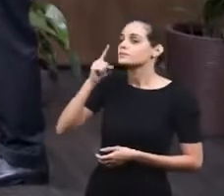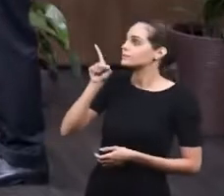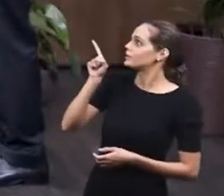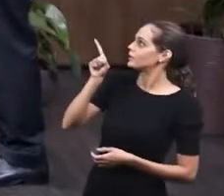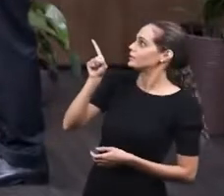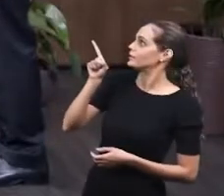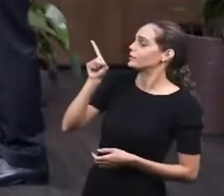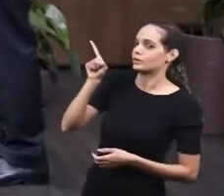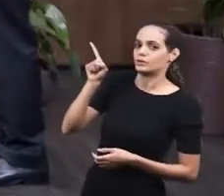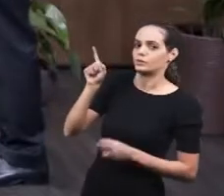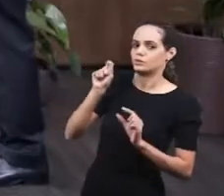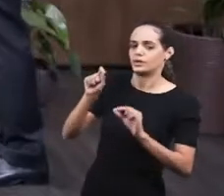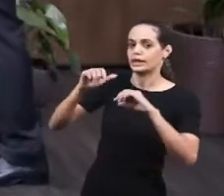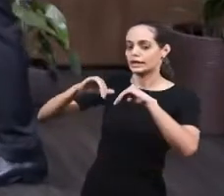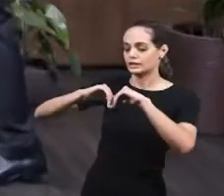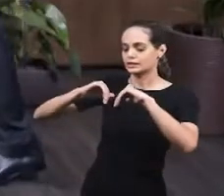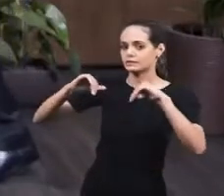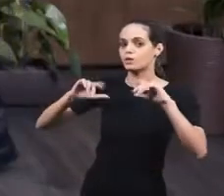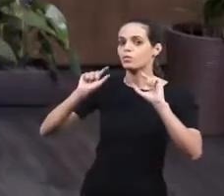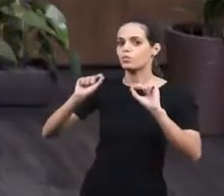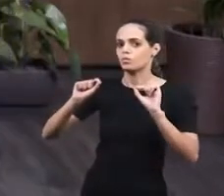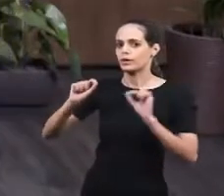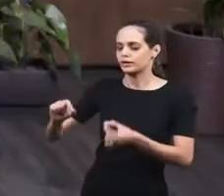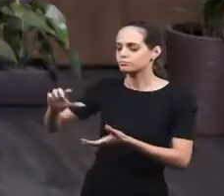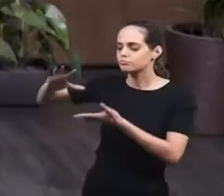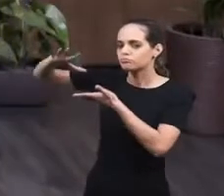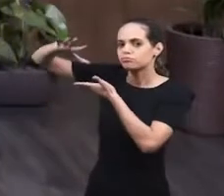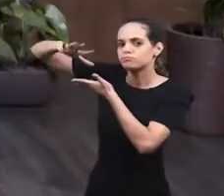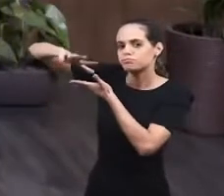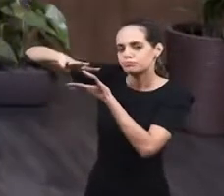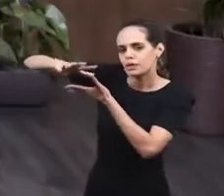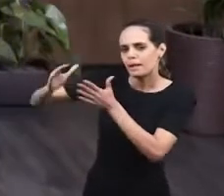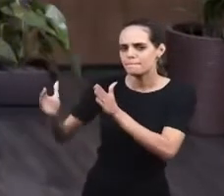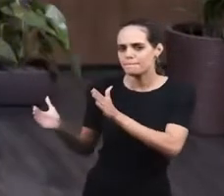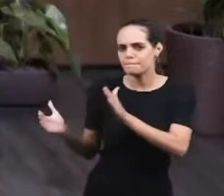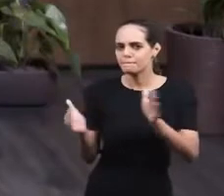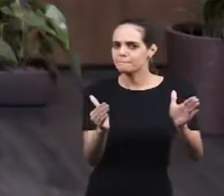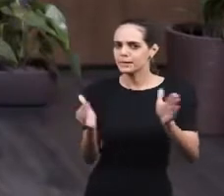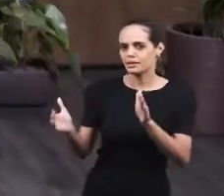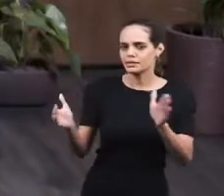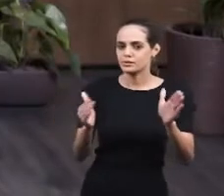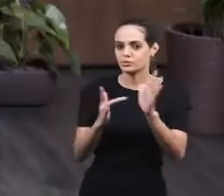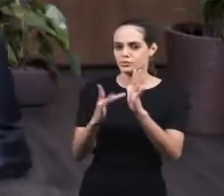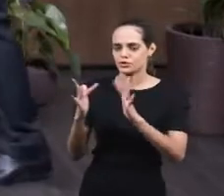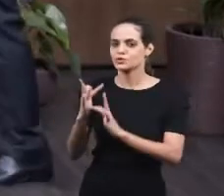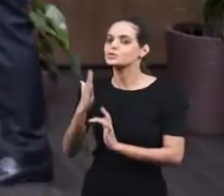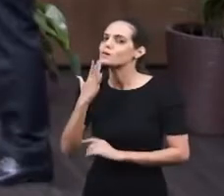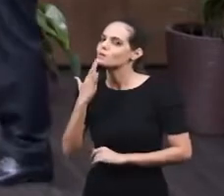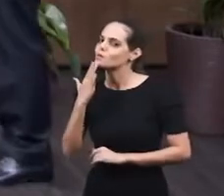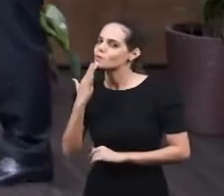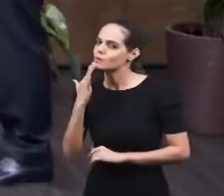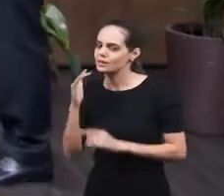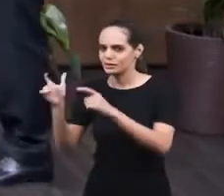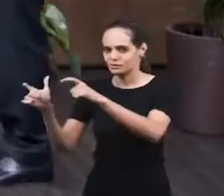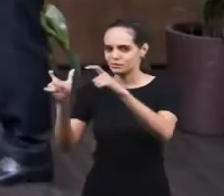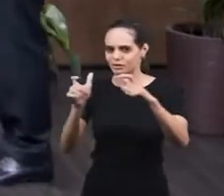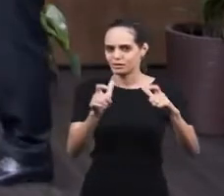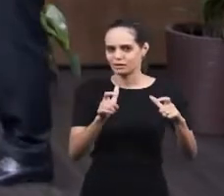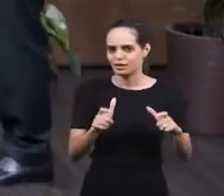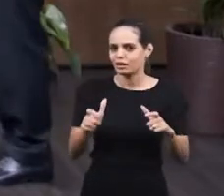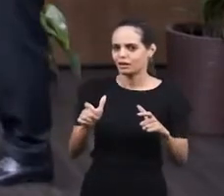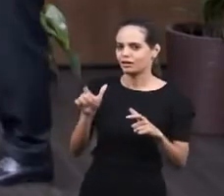And we'll continue to see here the geographical division of the times of Jesus. So here we have